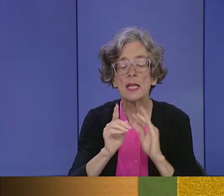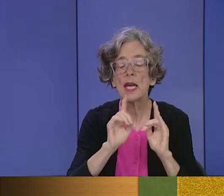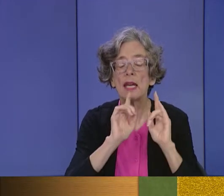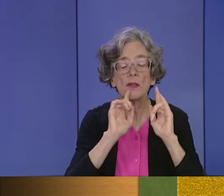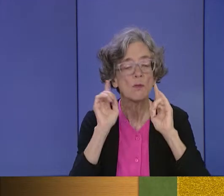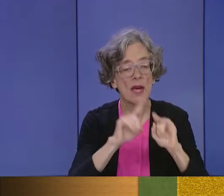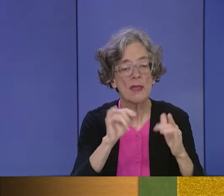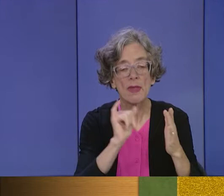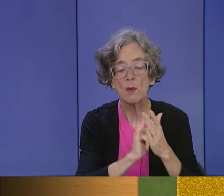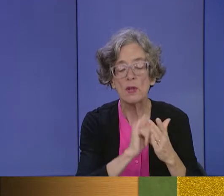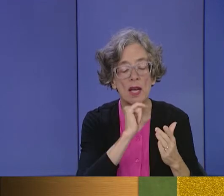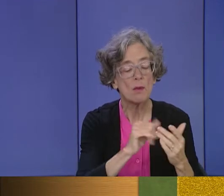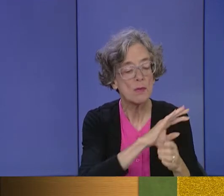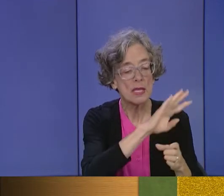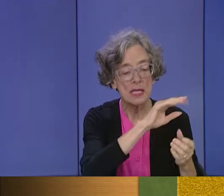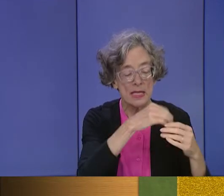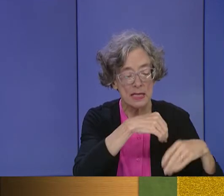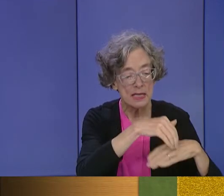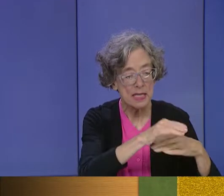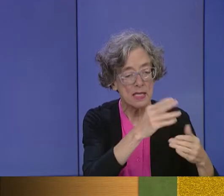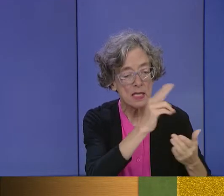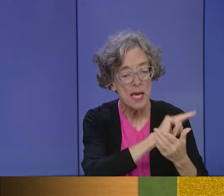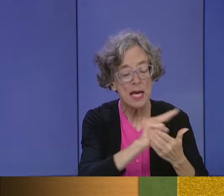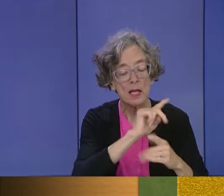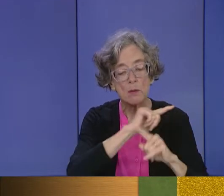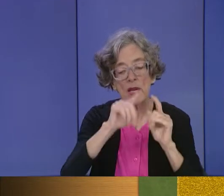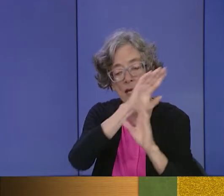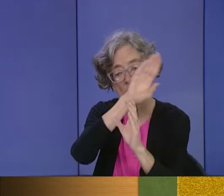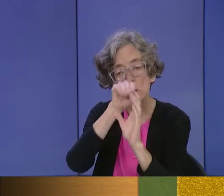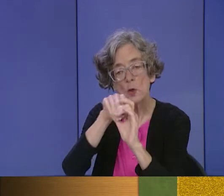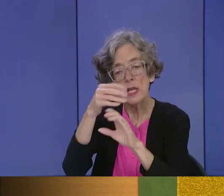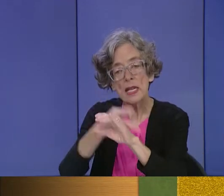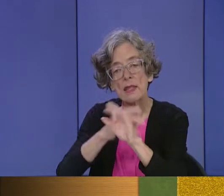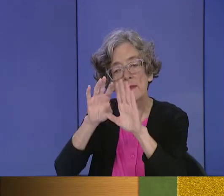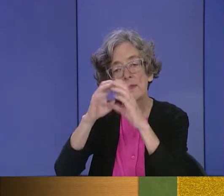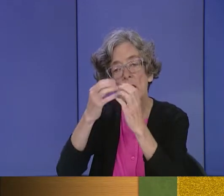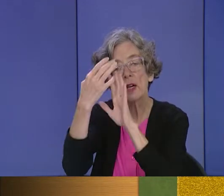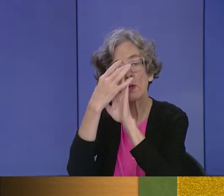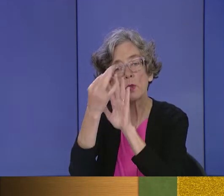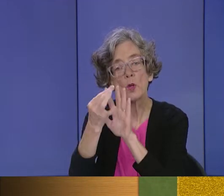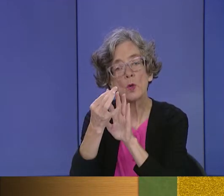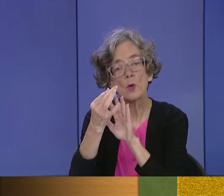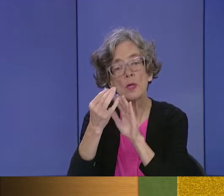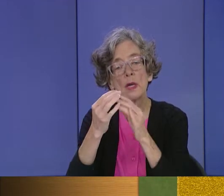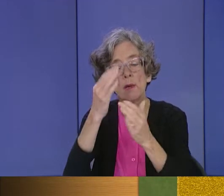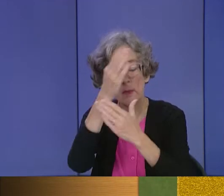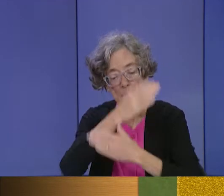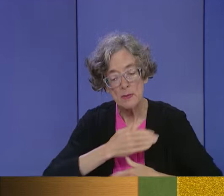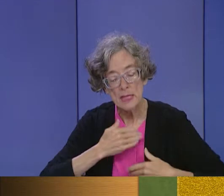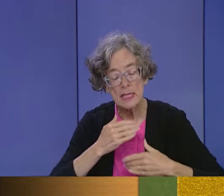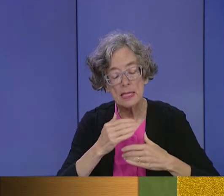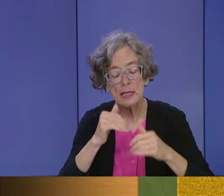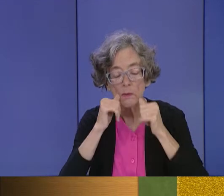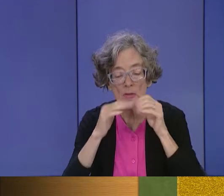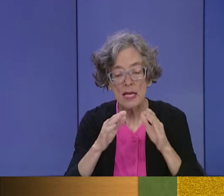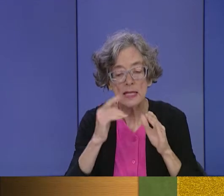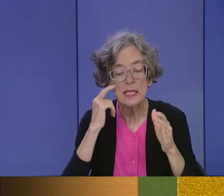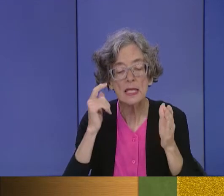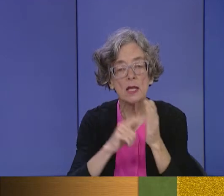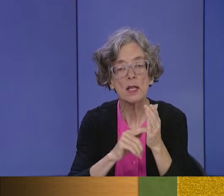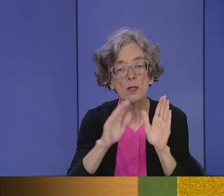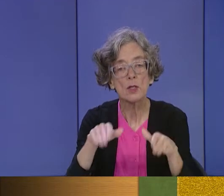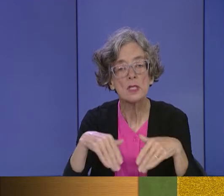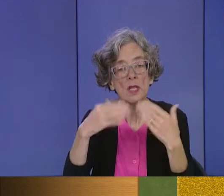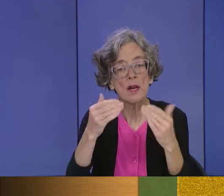damnation and counted among the flock of those you have chosen. Be pleased, O God, we pray, to bless, acknowledge, and approve this offering in every